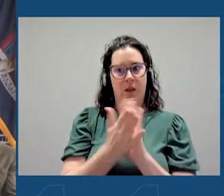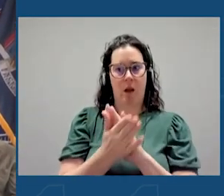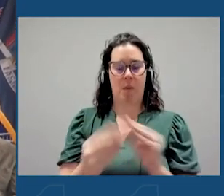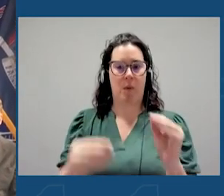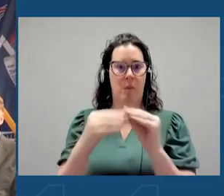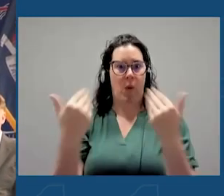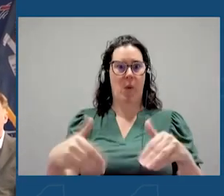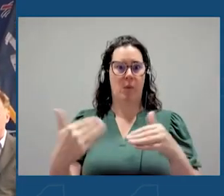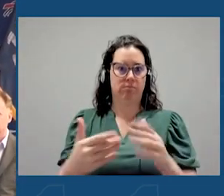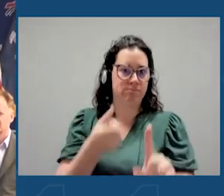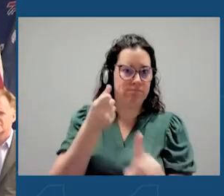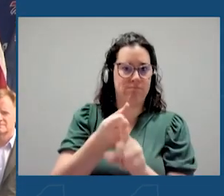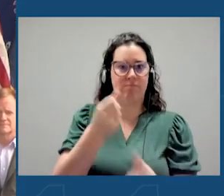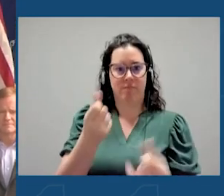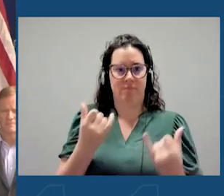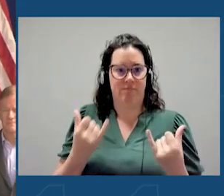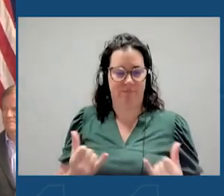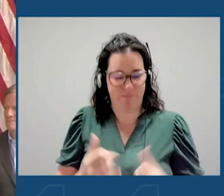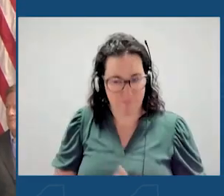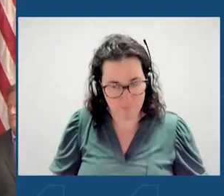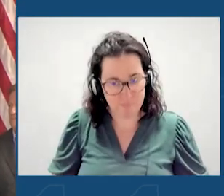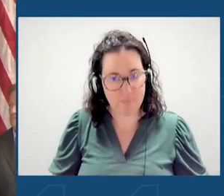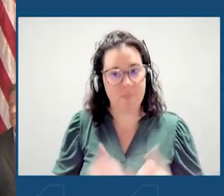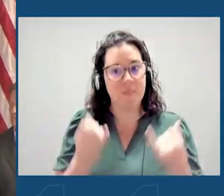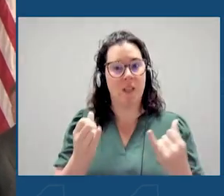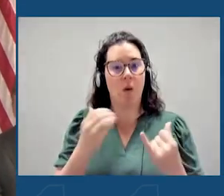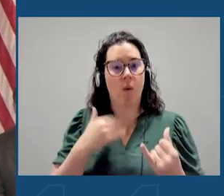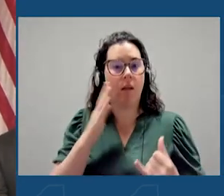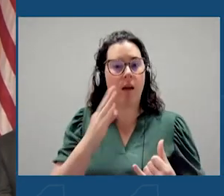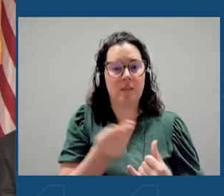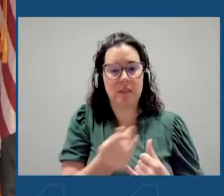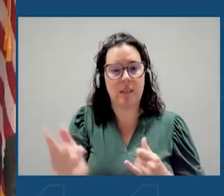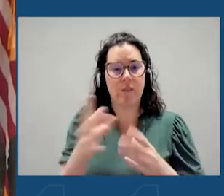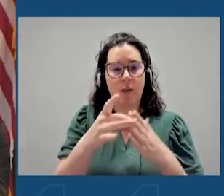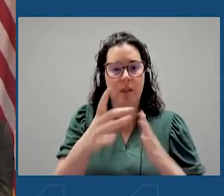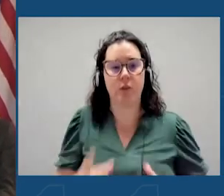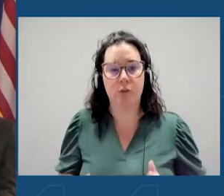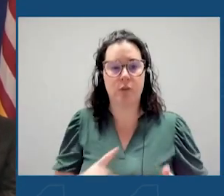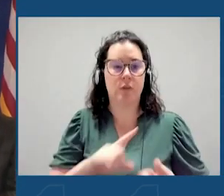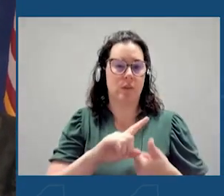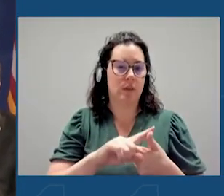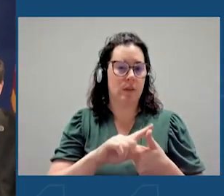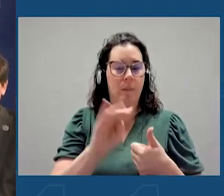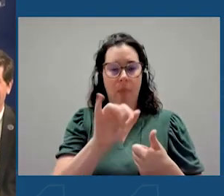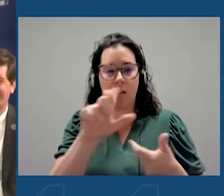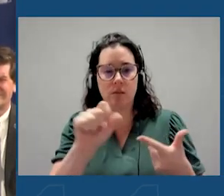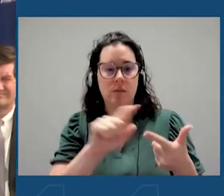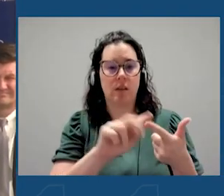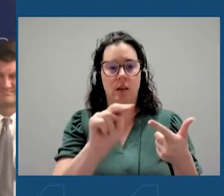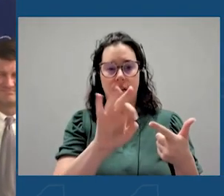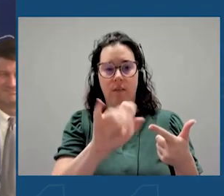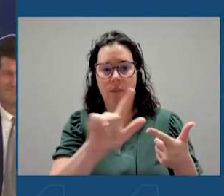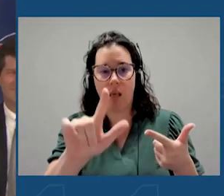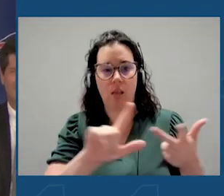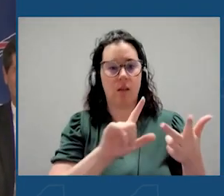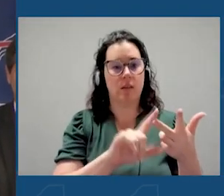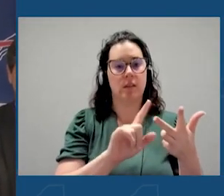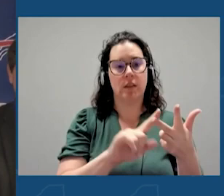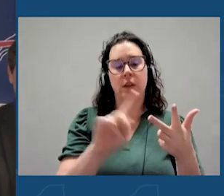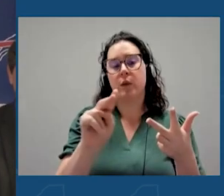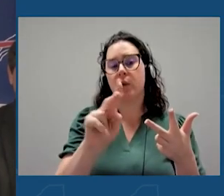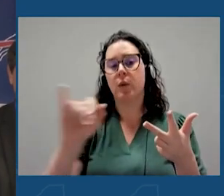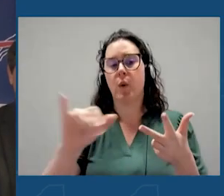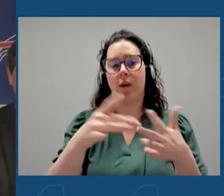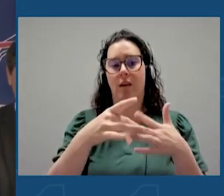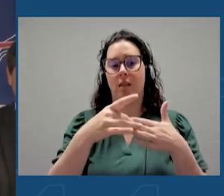now. Today, we will hear from several leaders from the Bills, the NFL, and the state of New York. To get us